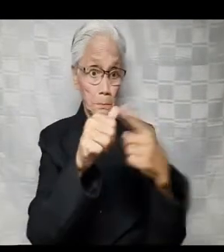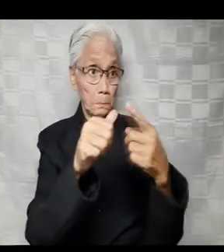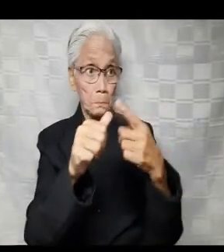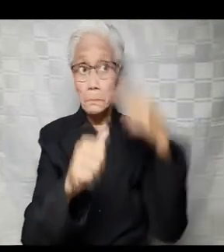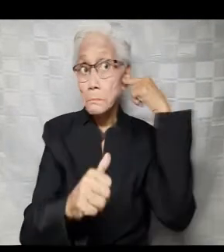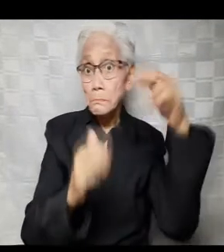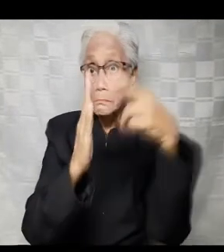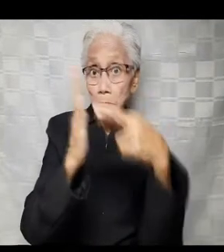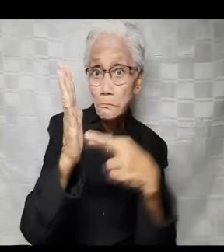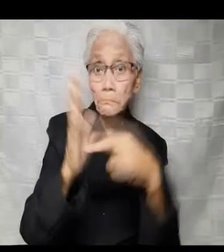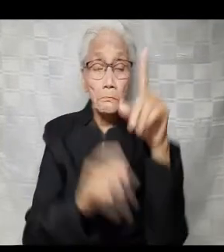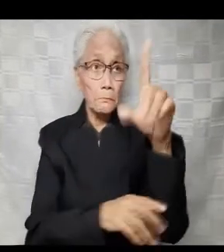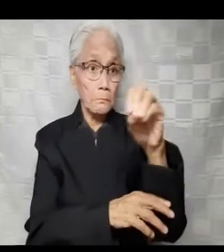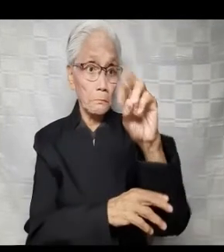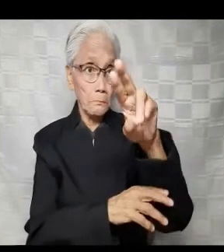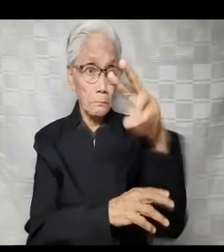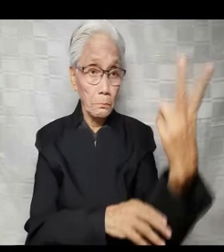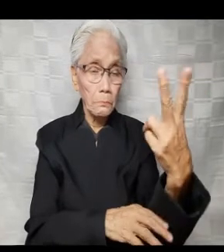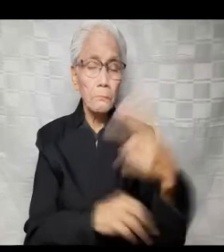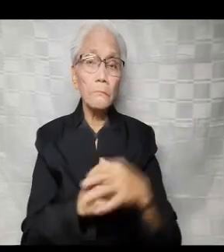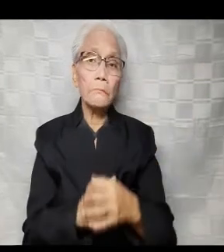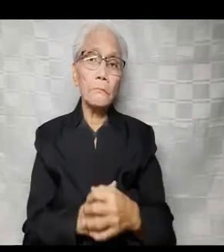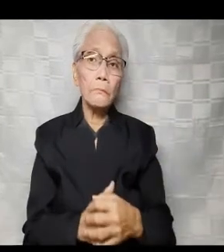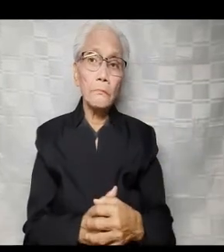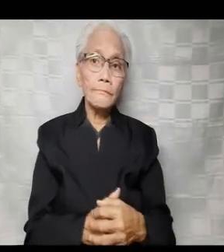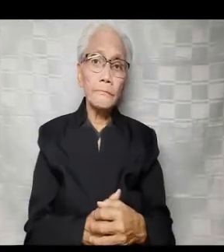Rule store at Kemmerer, Wyoming, in 1902.